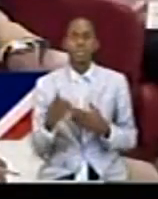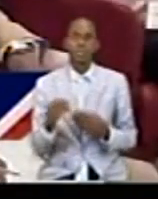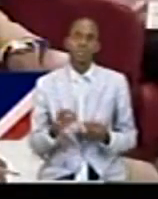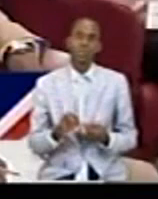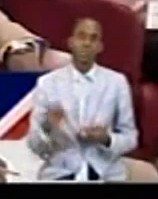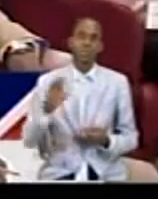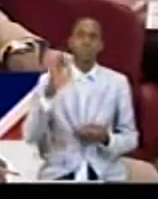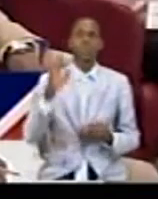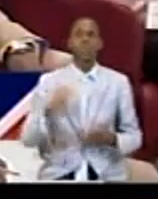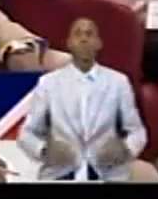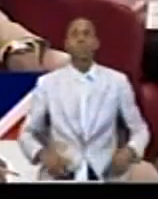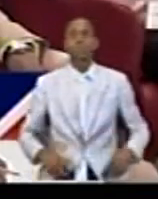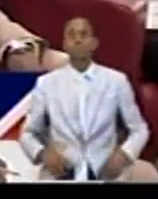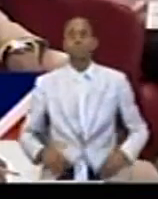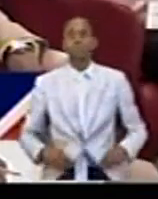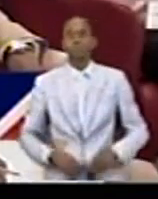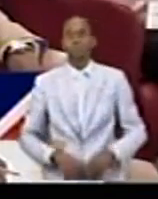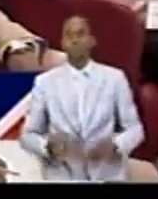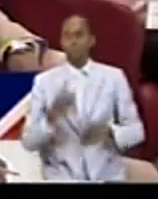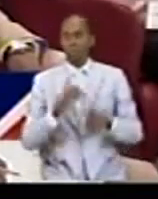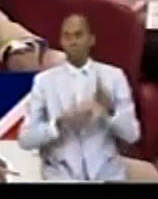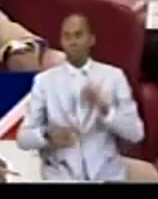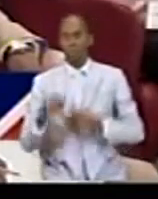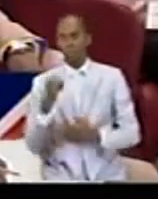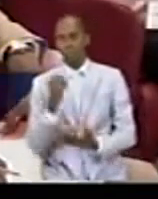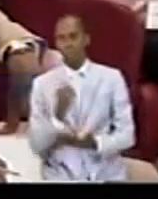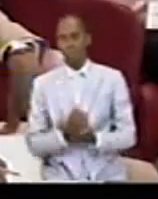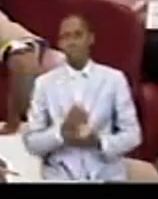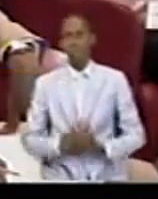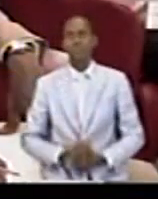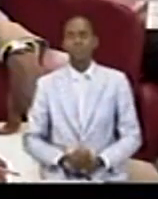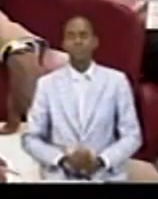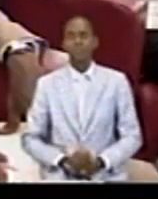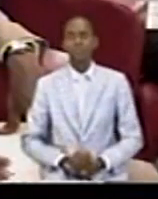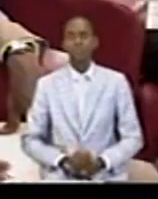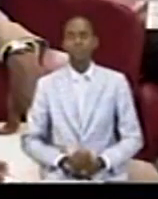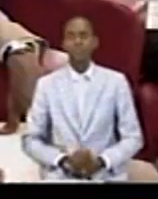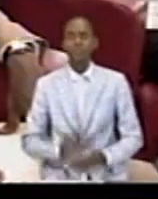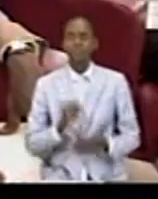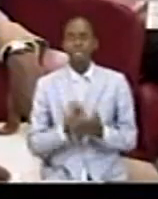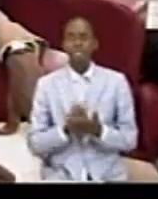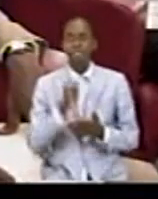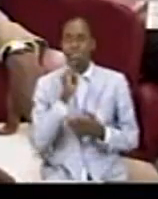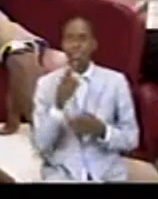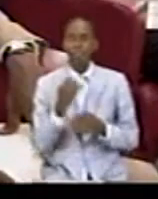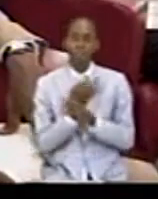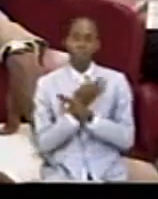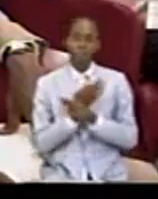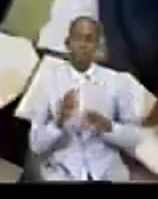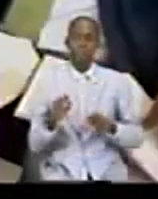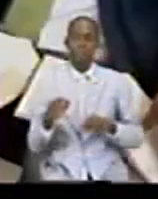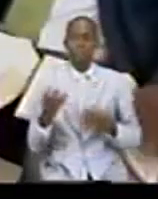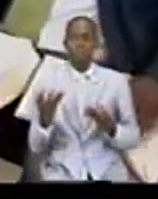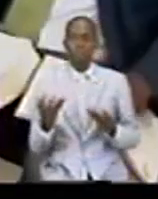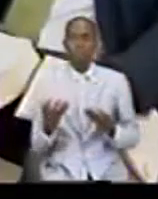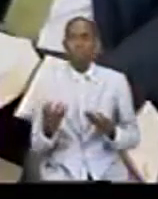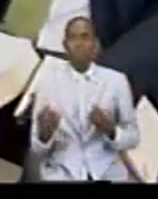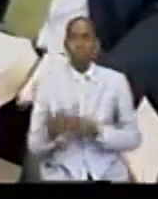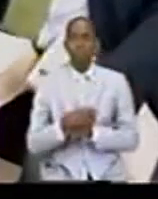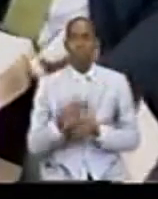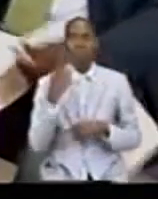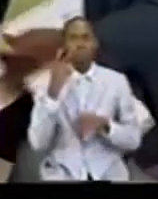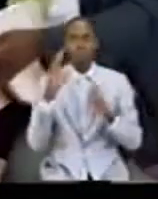Spirit. Somebody there say amen. That's the freedom we're considering. Today we're looking at the message,